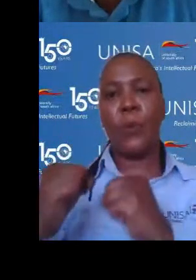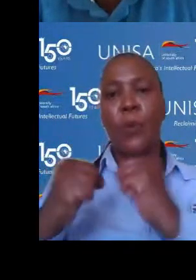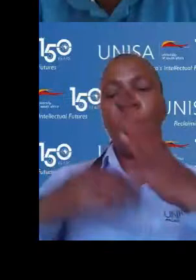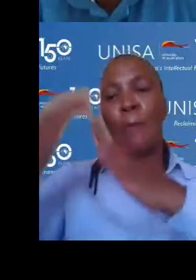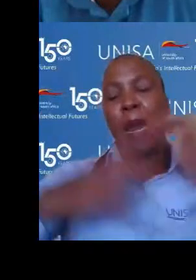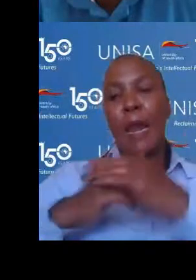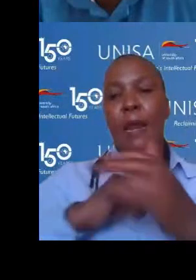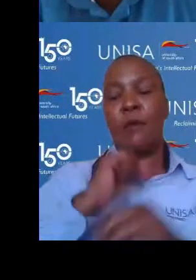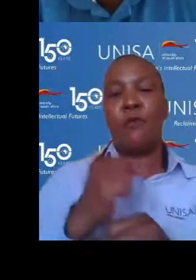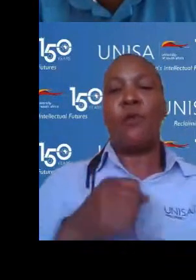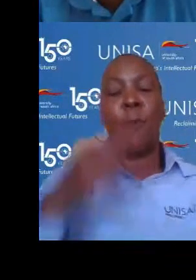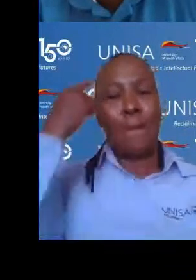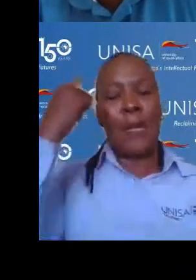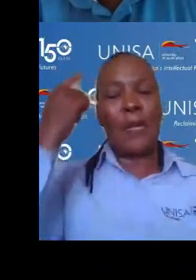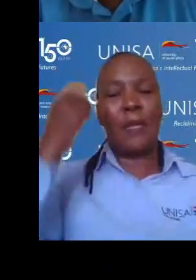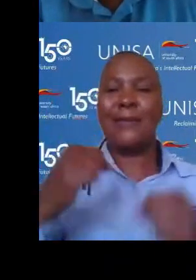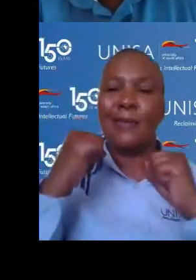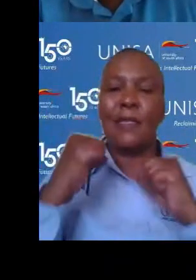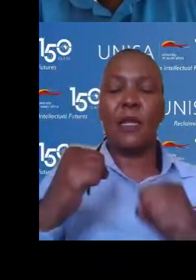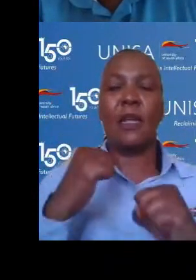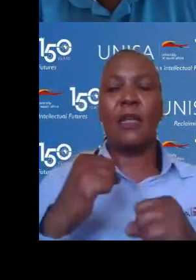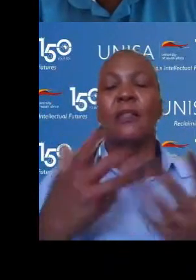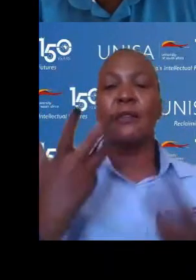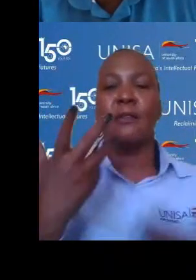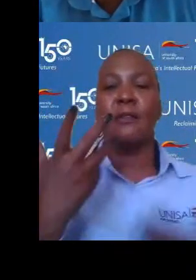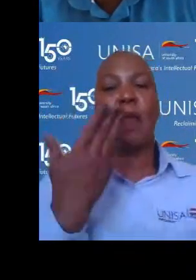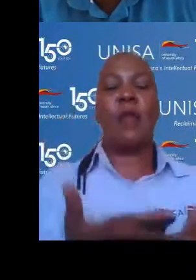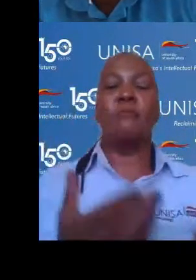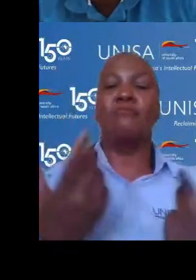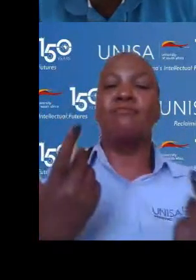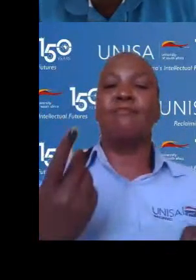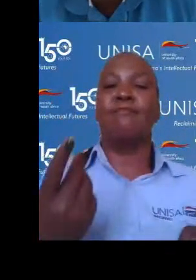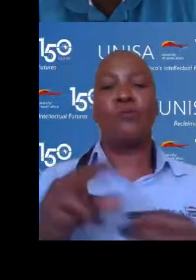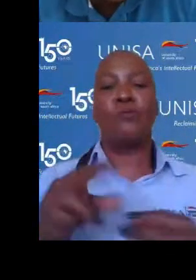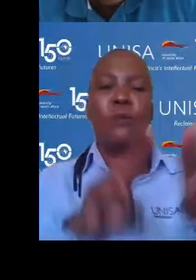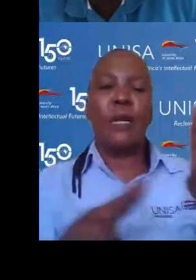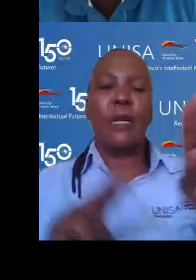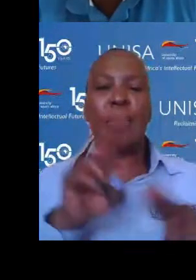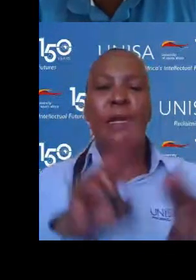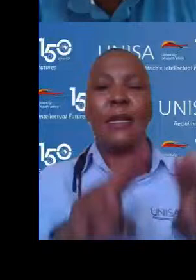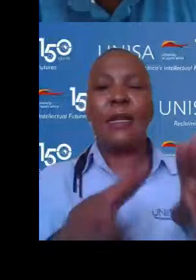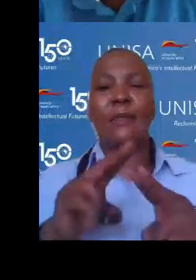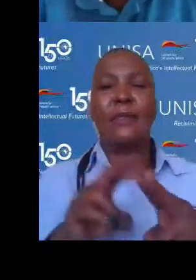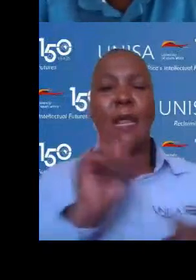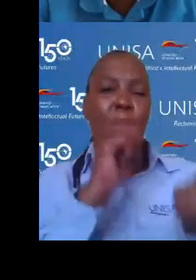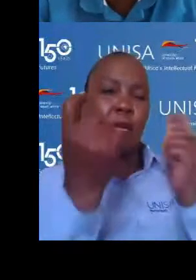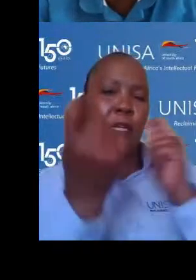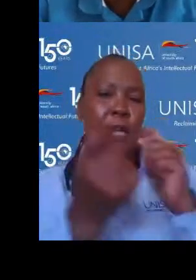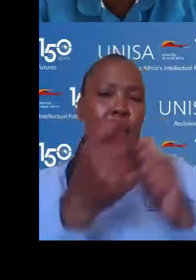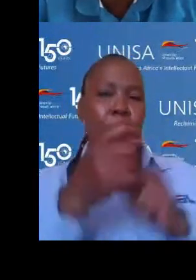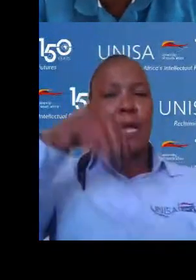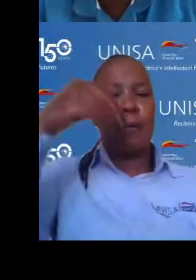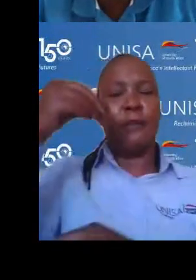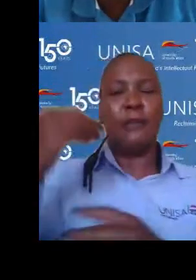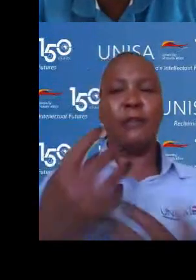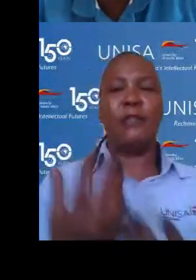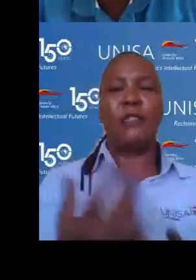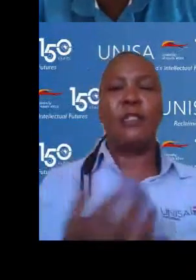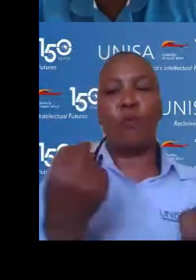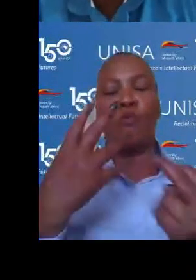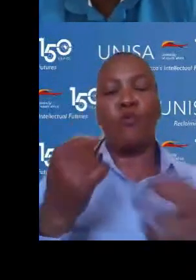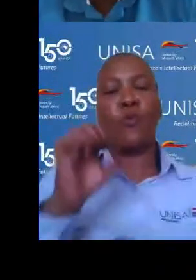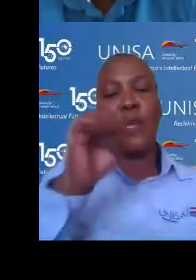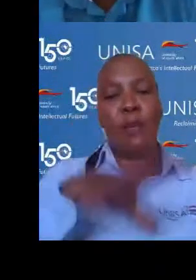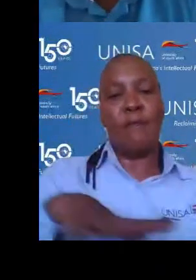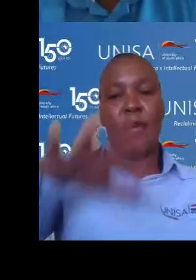in order to be able to navigate and adjust and adapt to your new environment